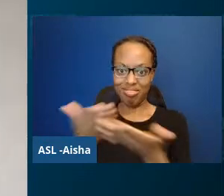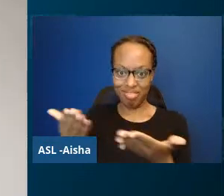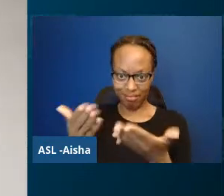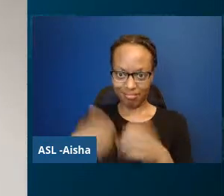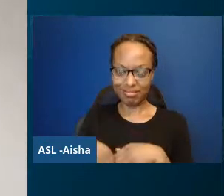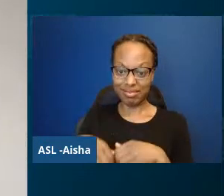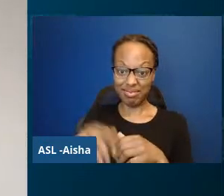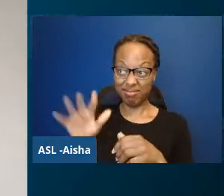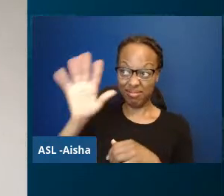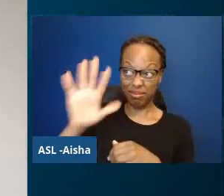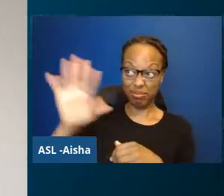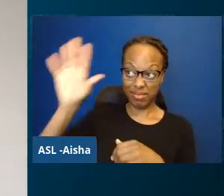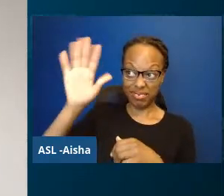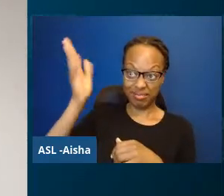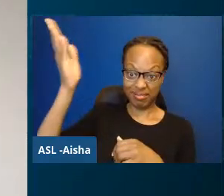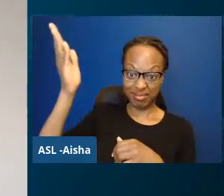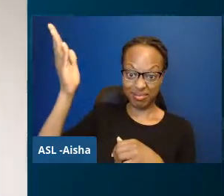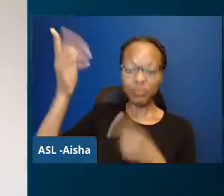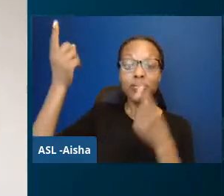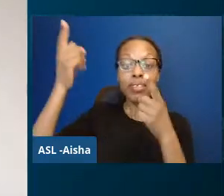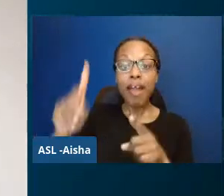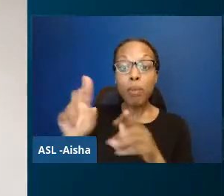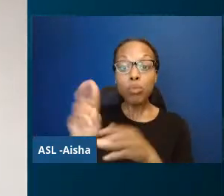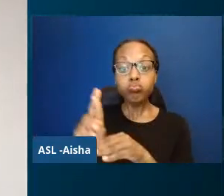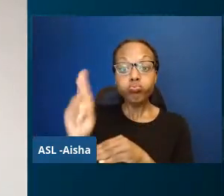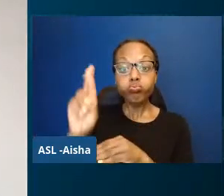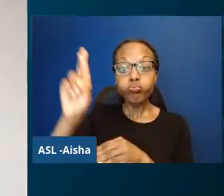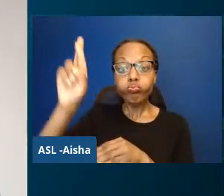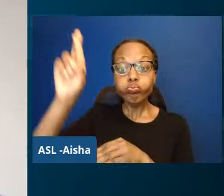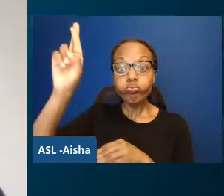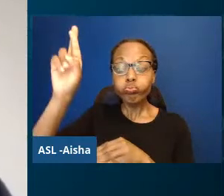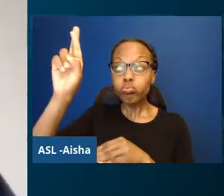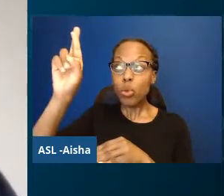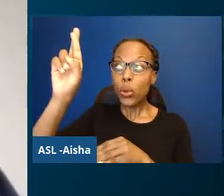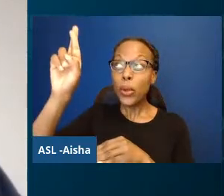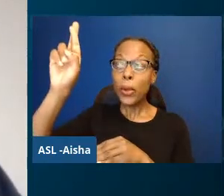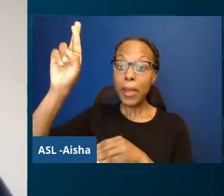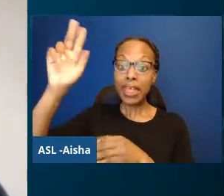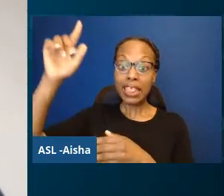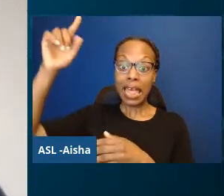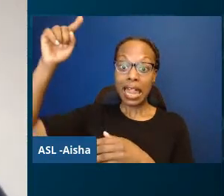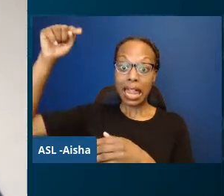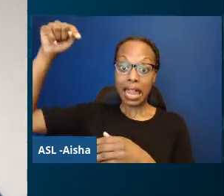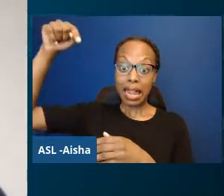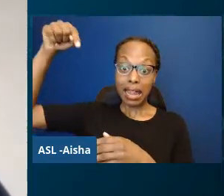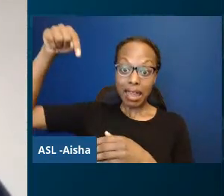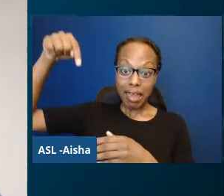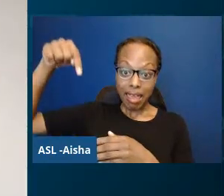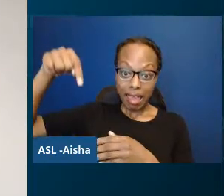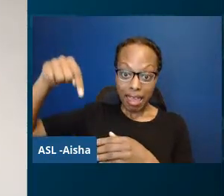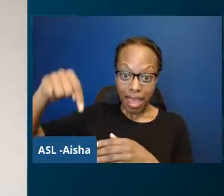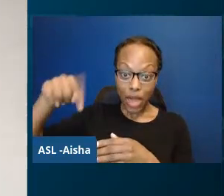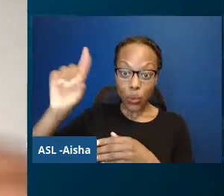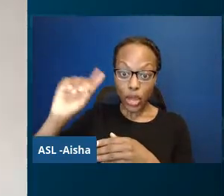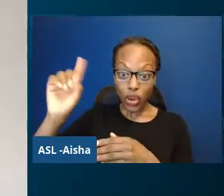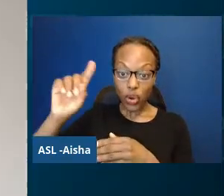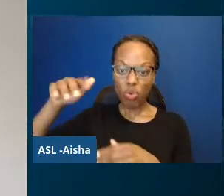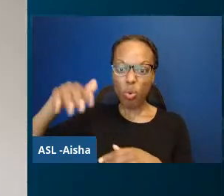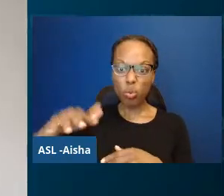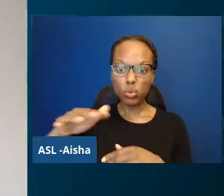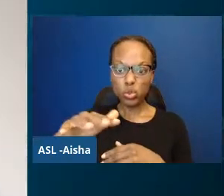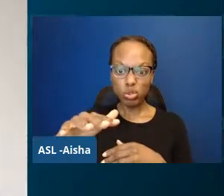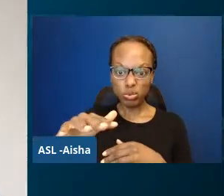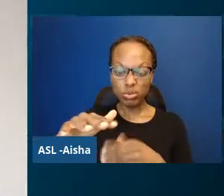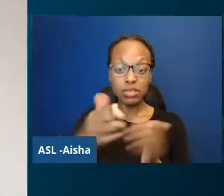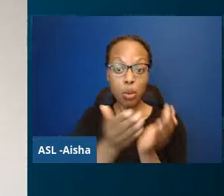land in the ocean. When they land in the ocean, they send really big ships out to go pick them up, and that's what the Intrepid did. The Intrepid picked up